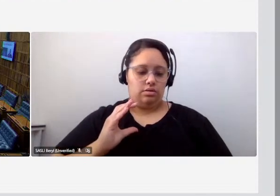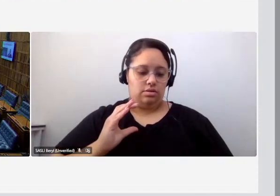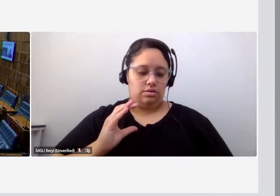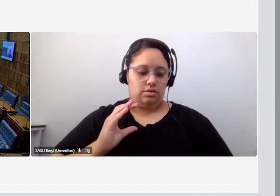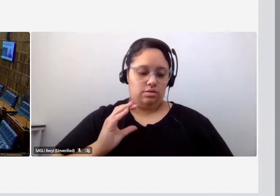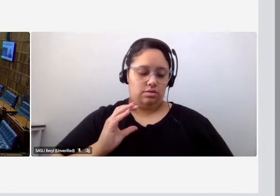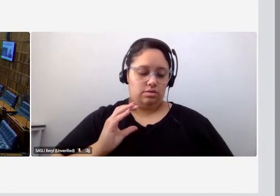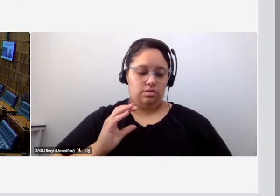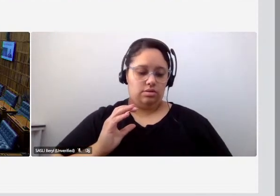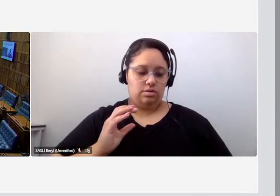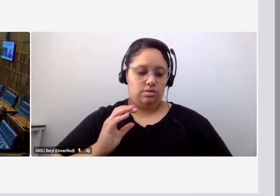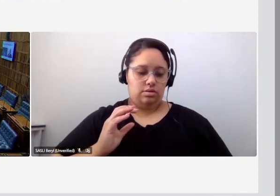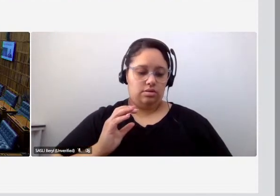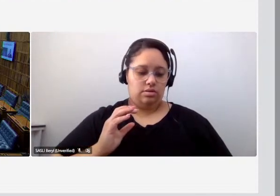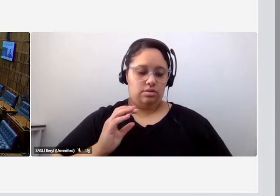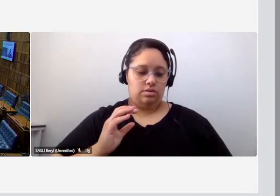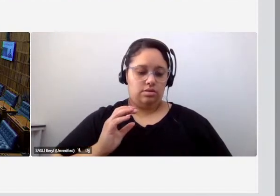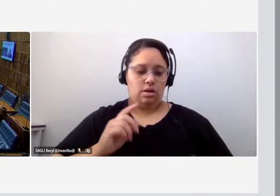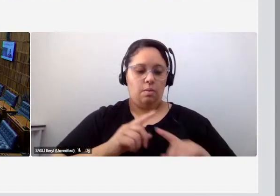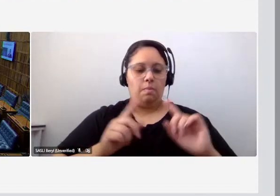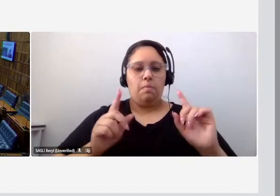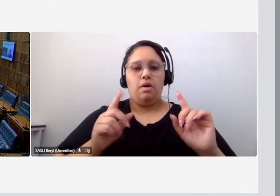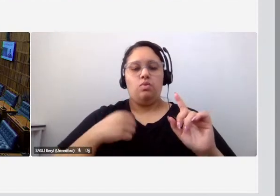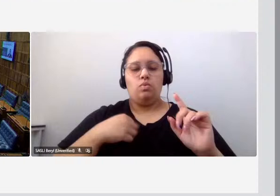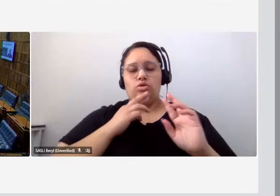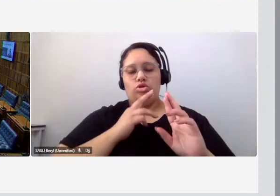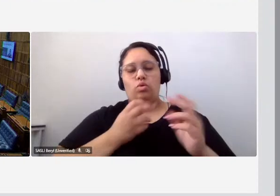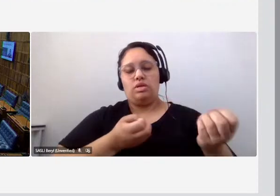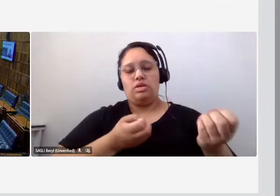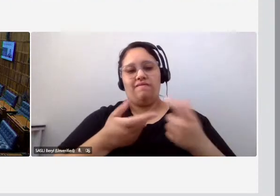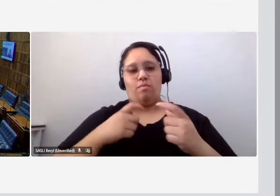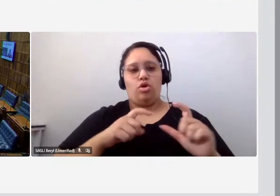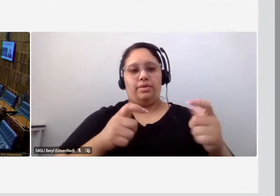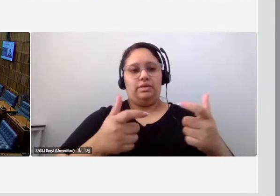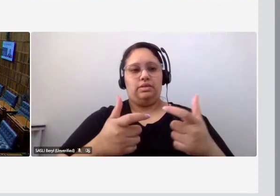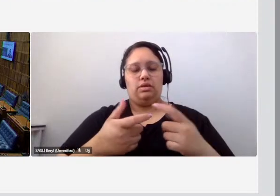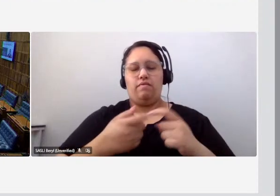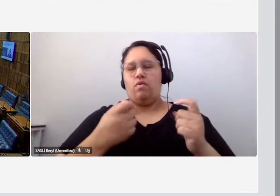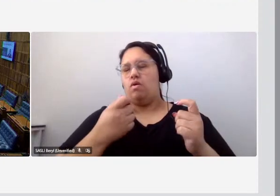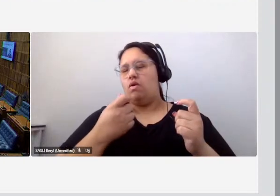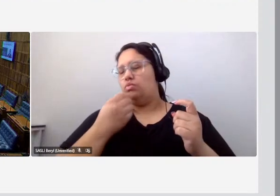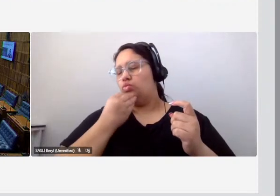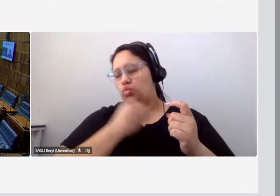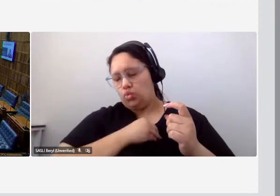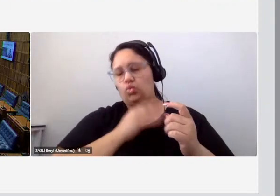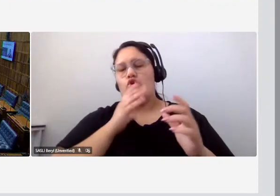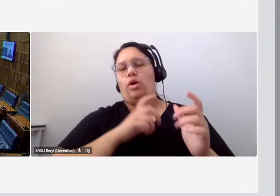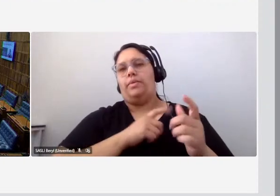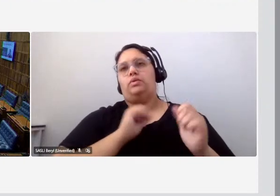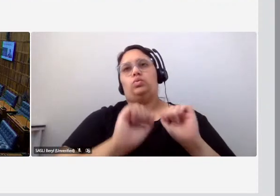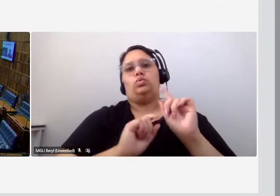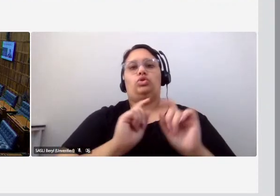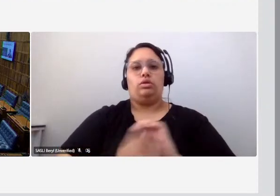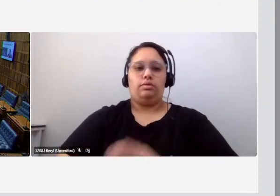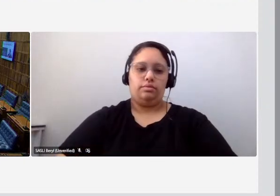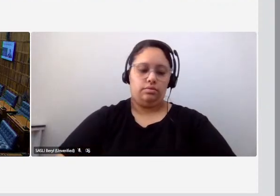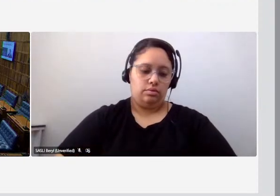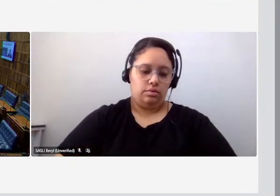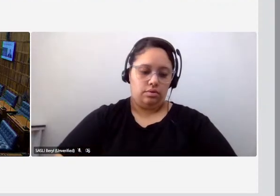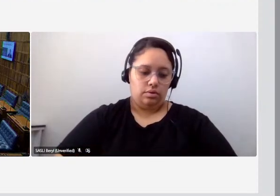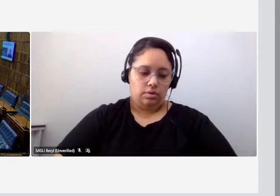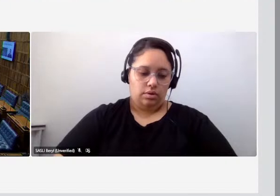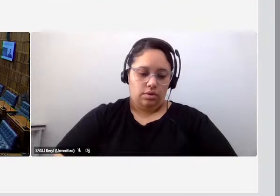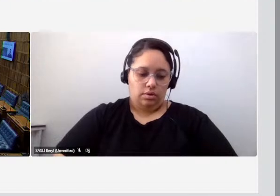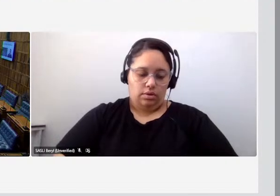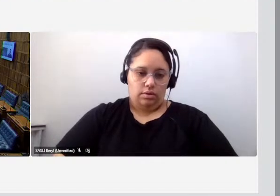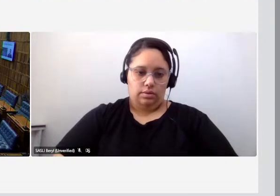out there. But let's have responses from the committee, to the committee's questions. Thanks. Can I